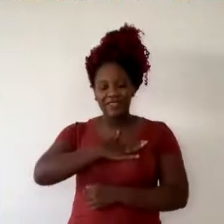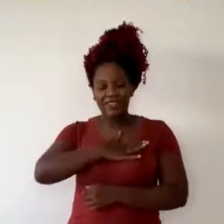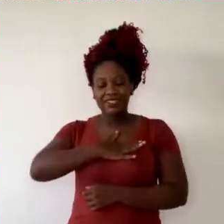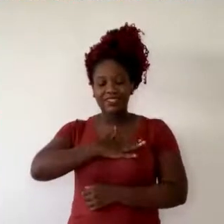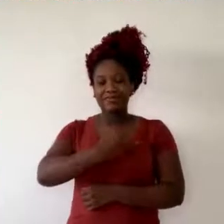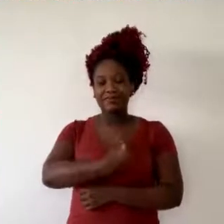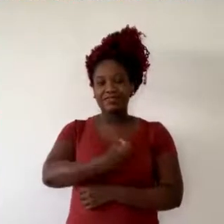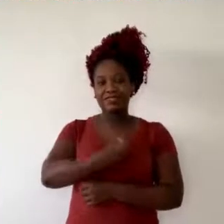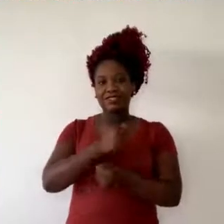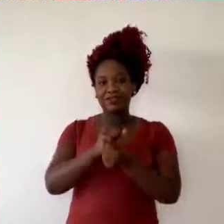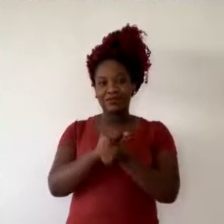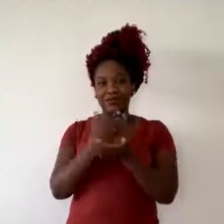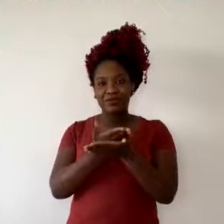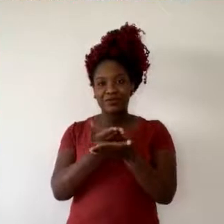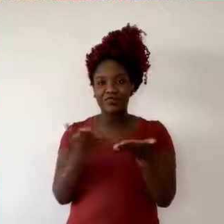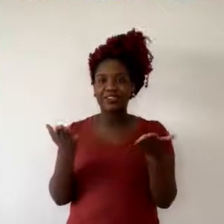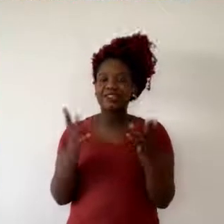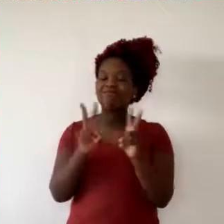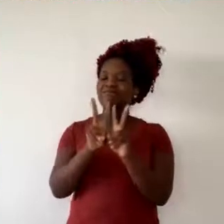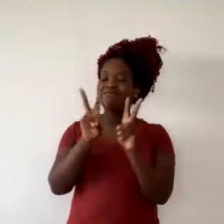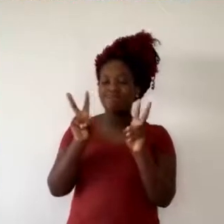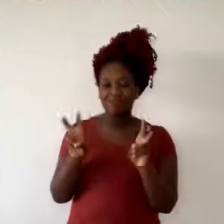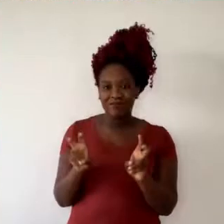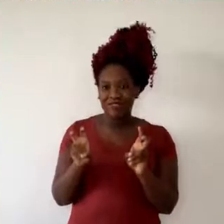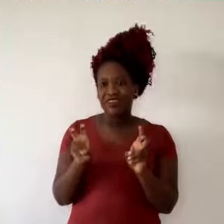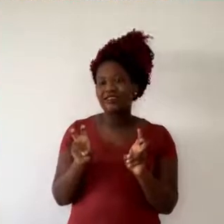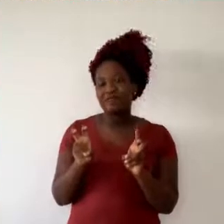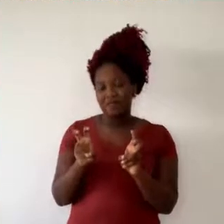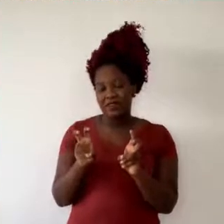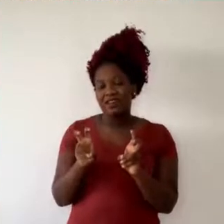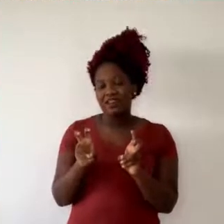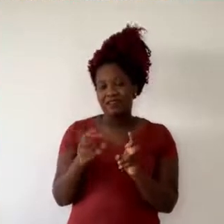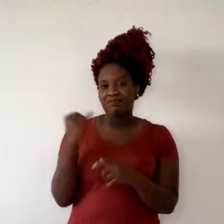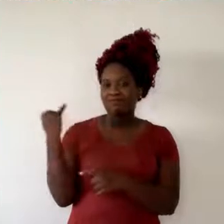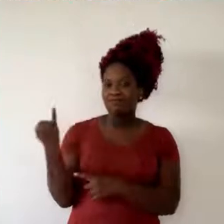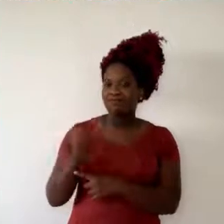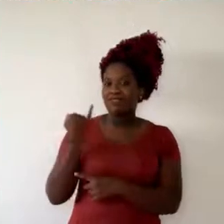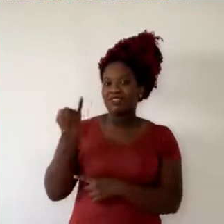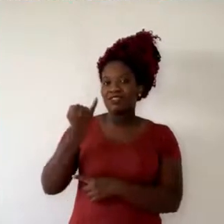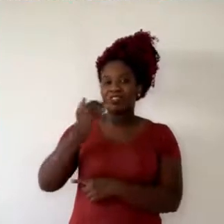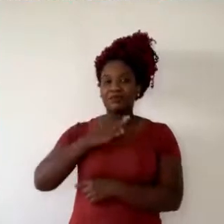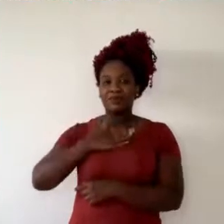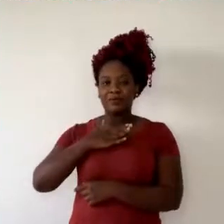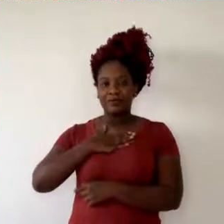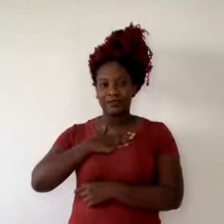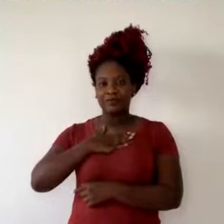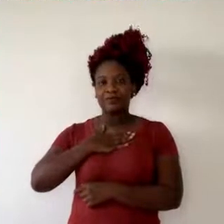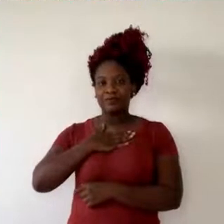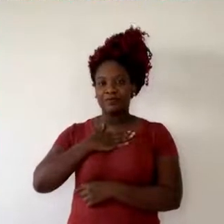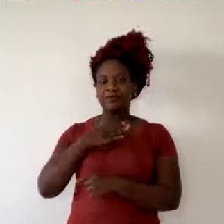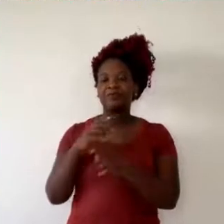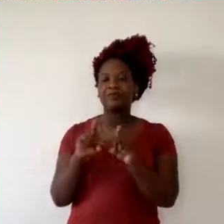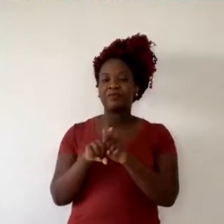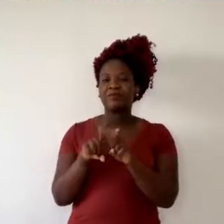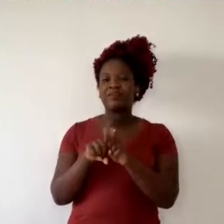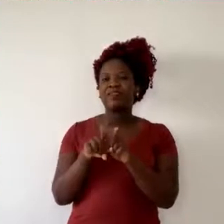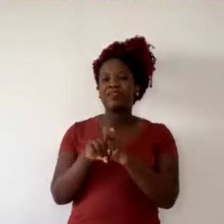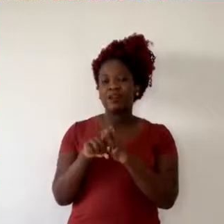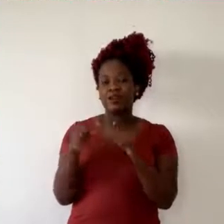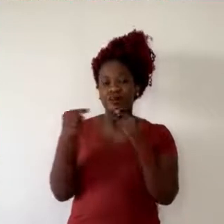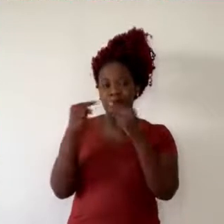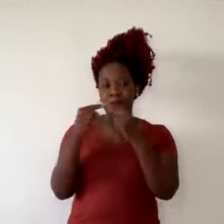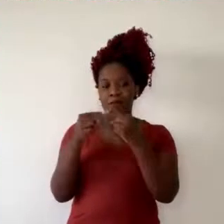to talk to you about this theme that is so important for me and